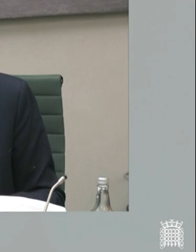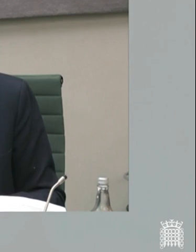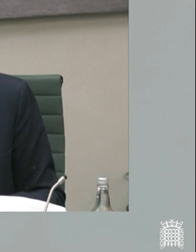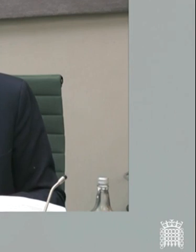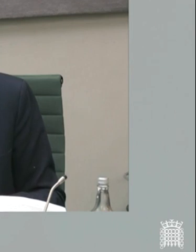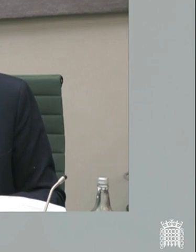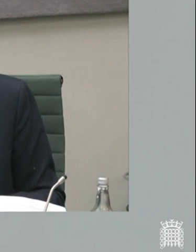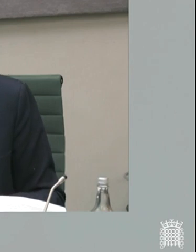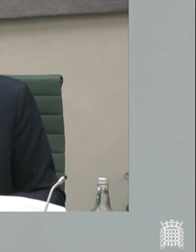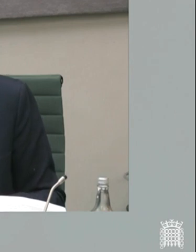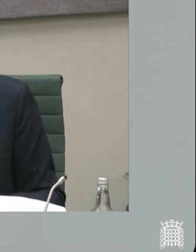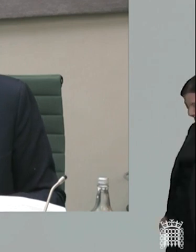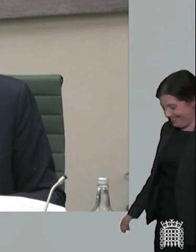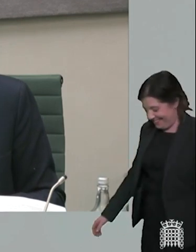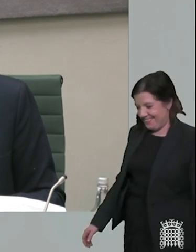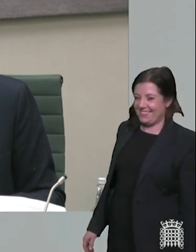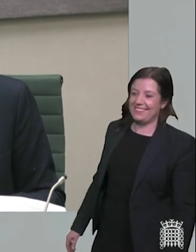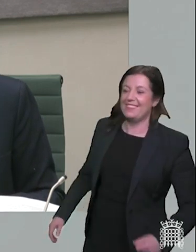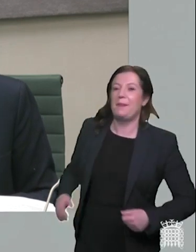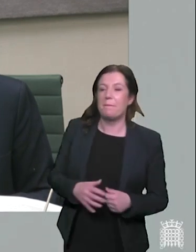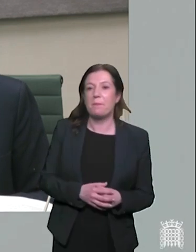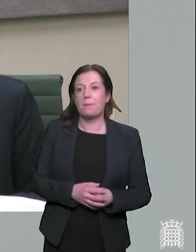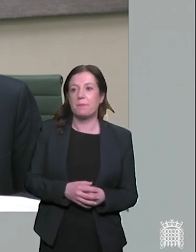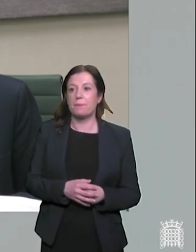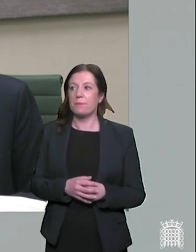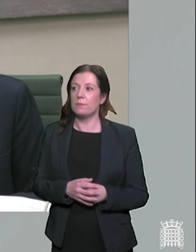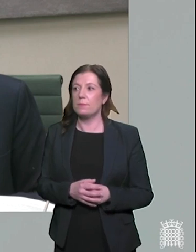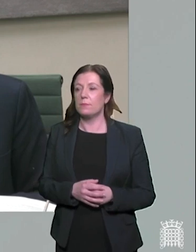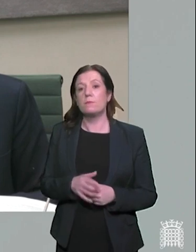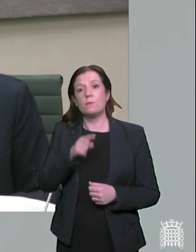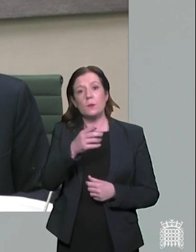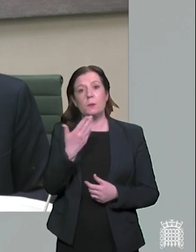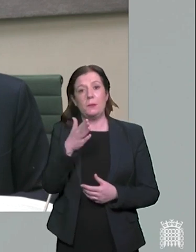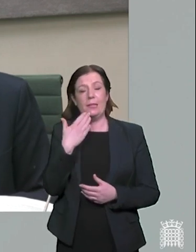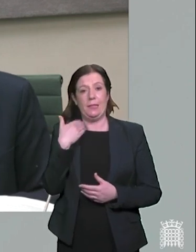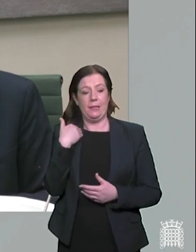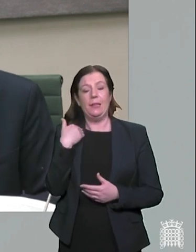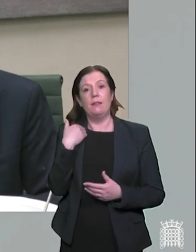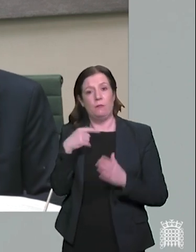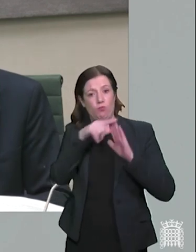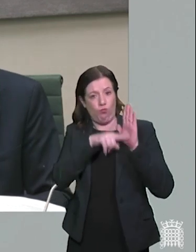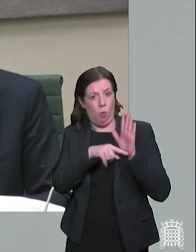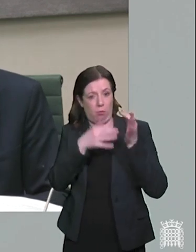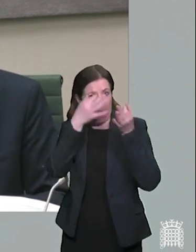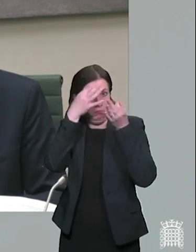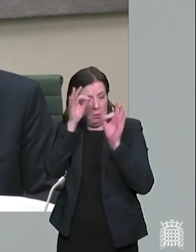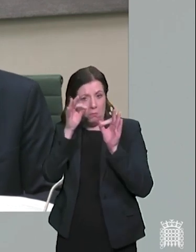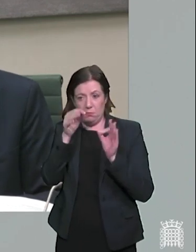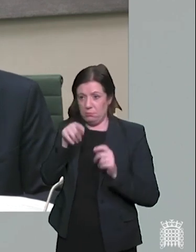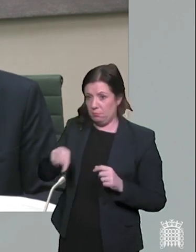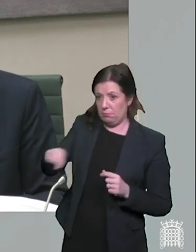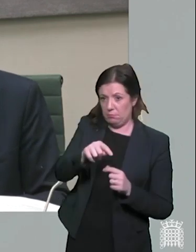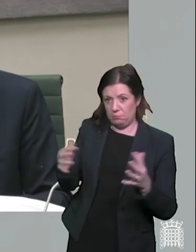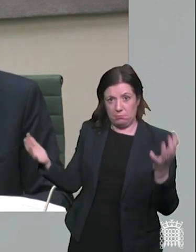this gathering? As we heard in the clips earlier, you told the House the rules were followed at all times, so you must have thought the gathering was